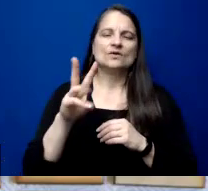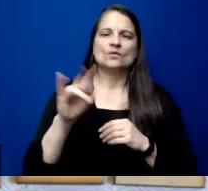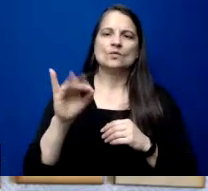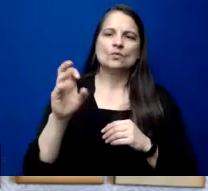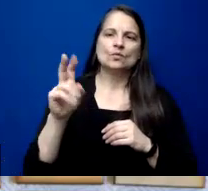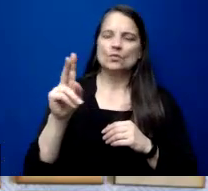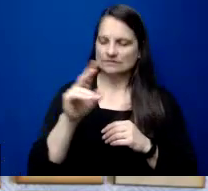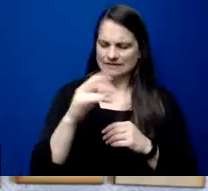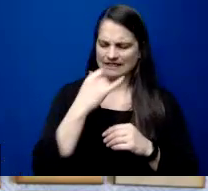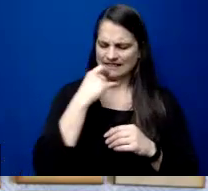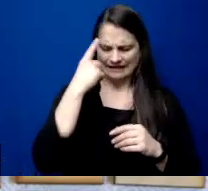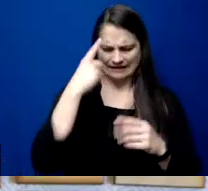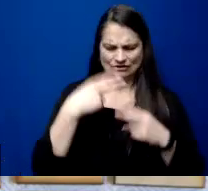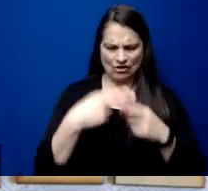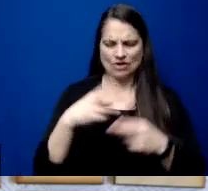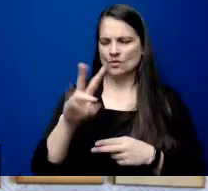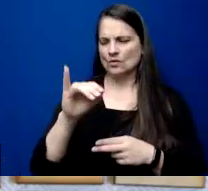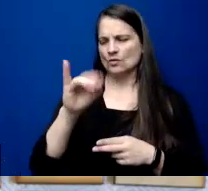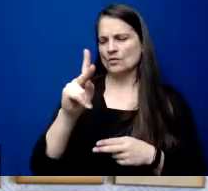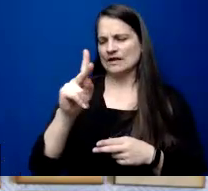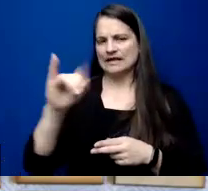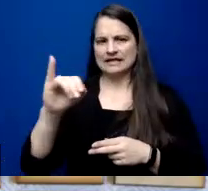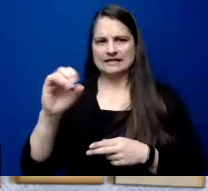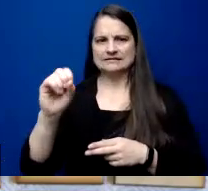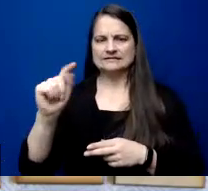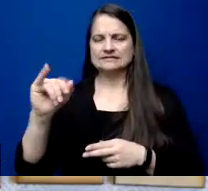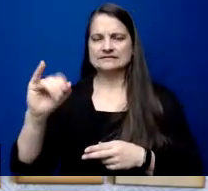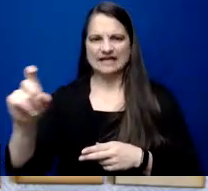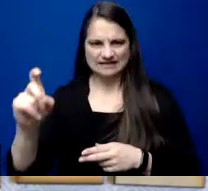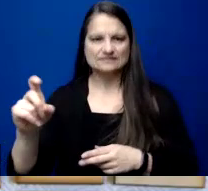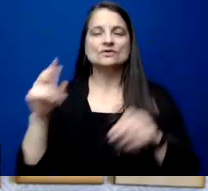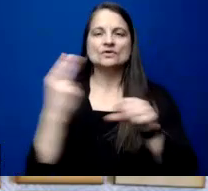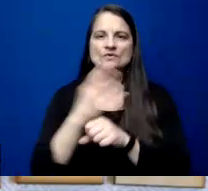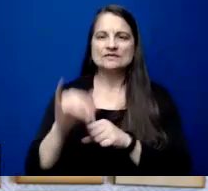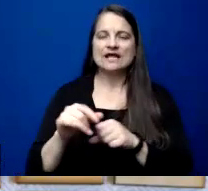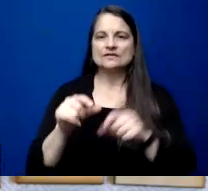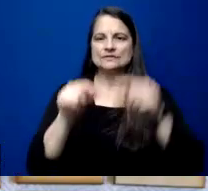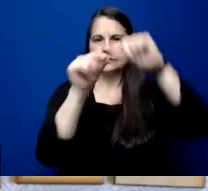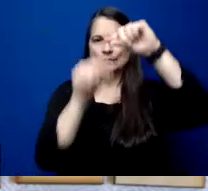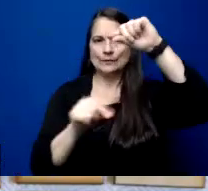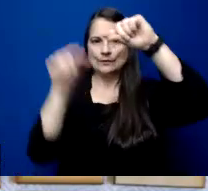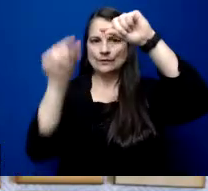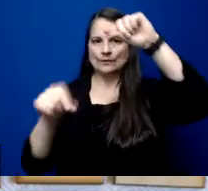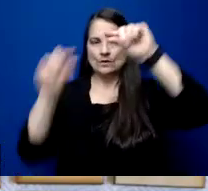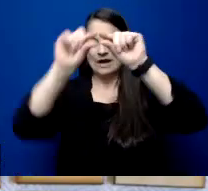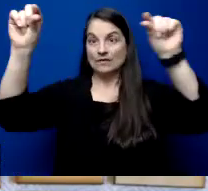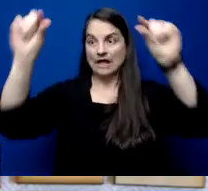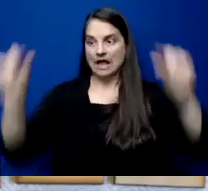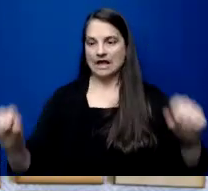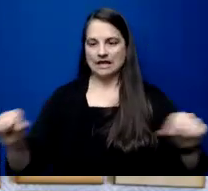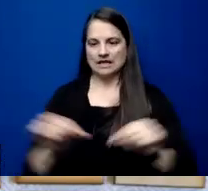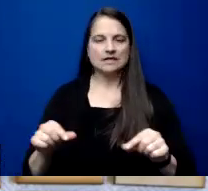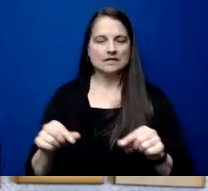wiki sticks. Yeah. You can use those to outline the game board, or you can make